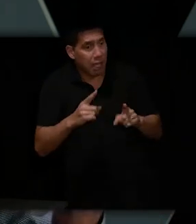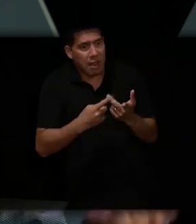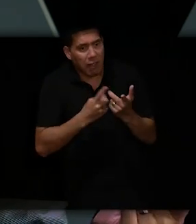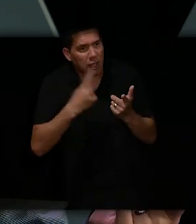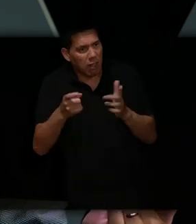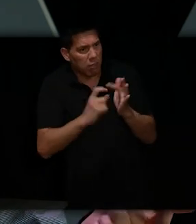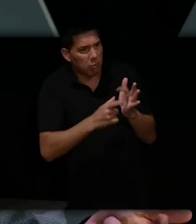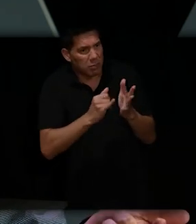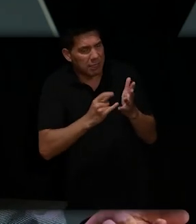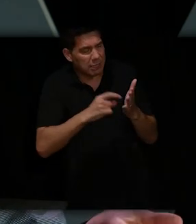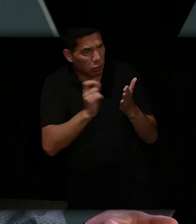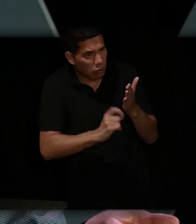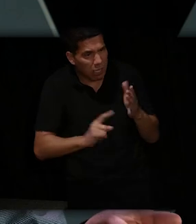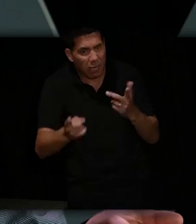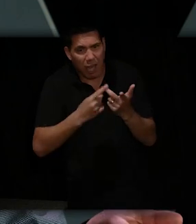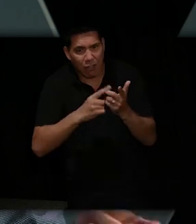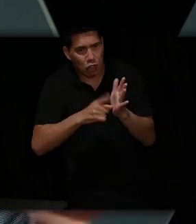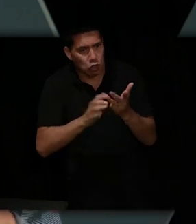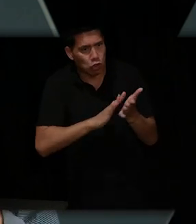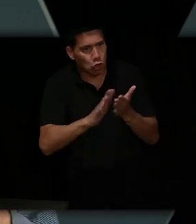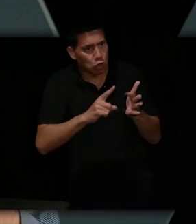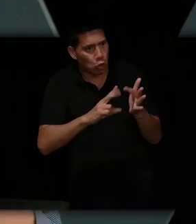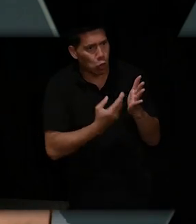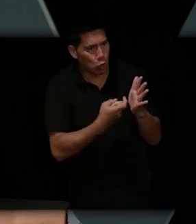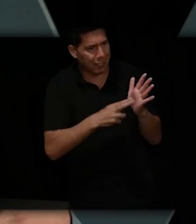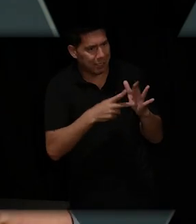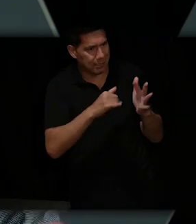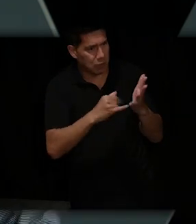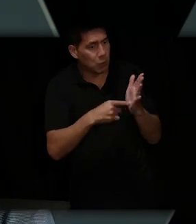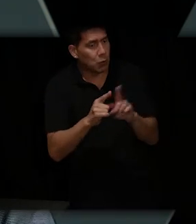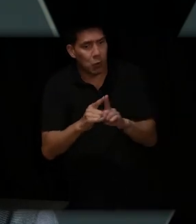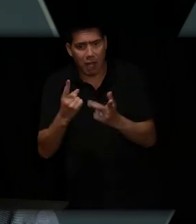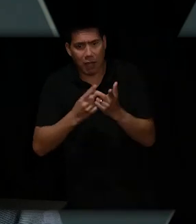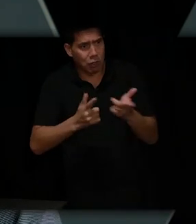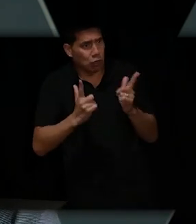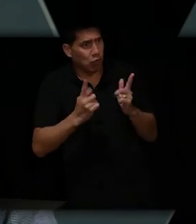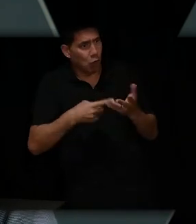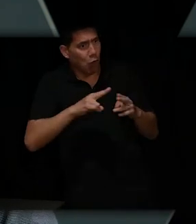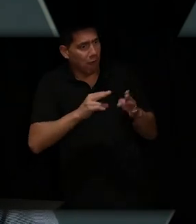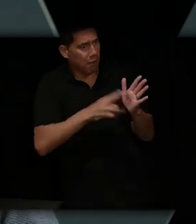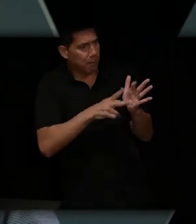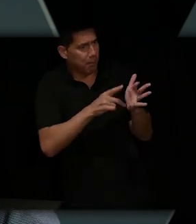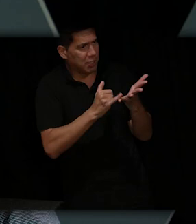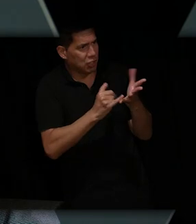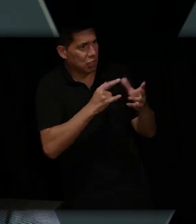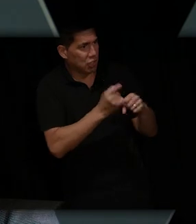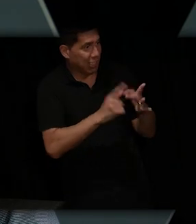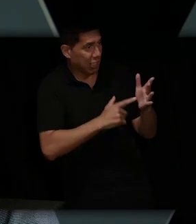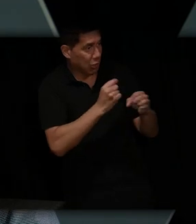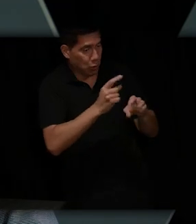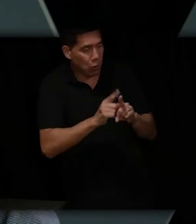They were Jay Carney and Josh Earnest. And also the director of messaging. So the person I worked most closely with was